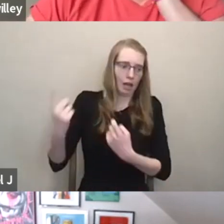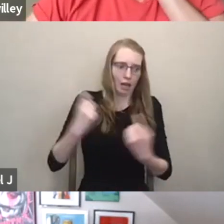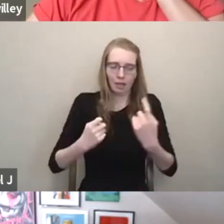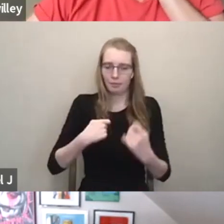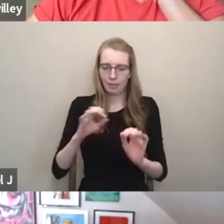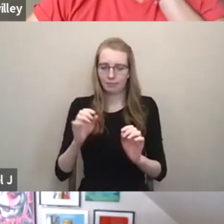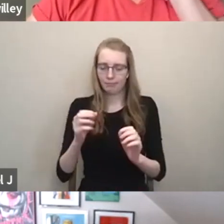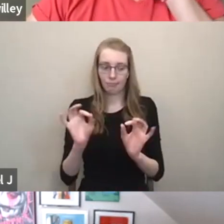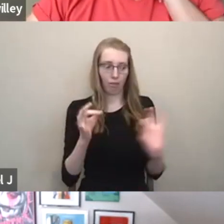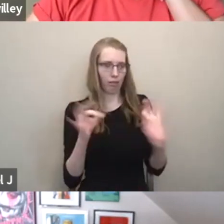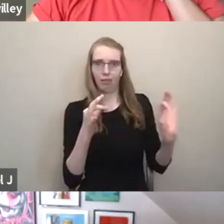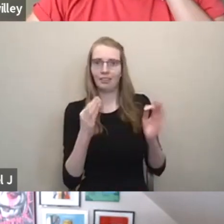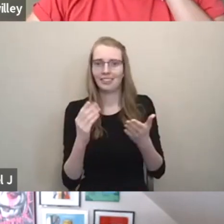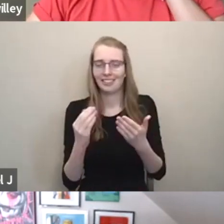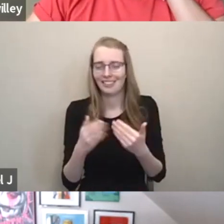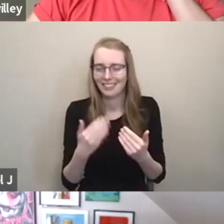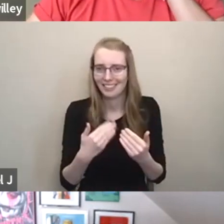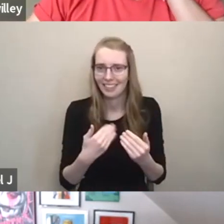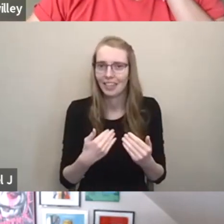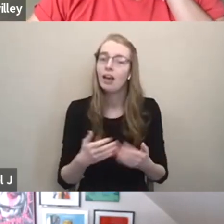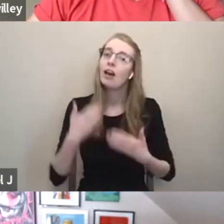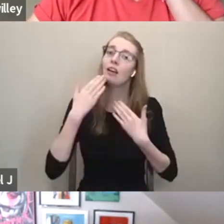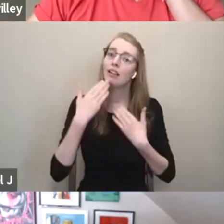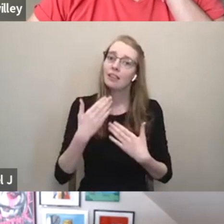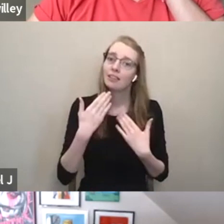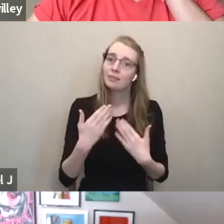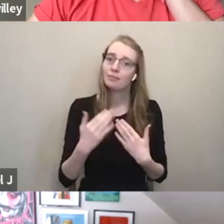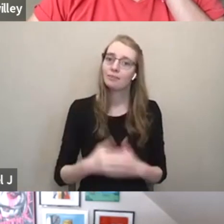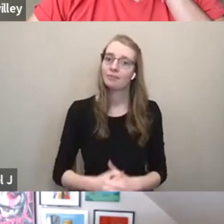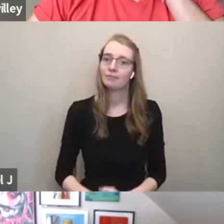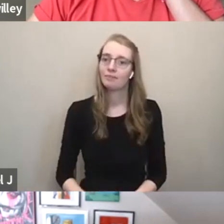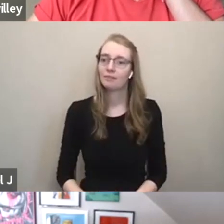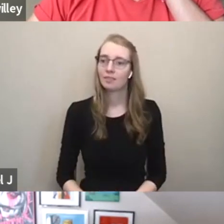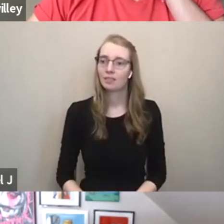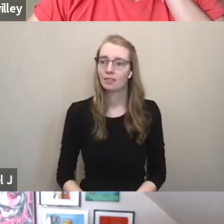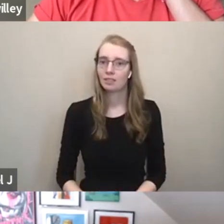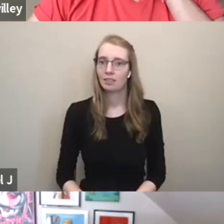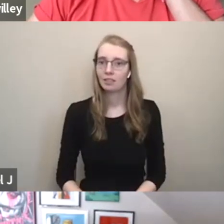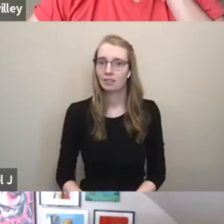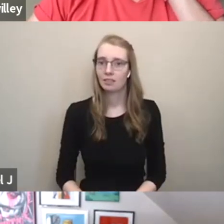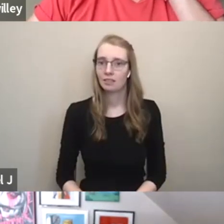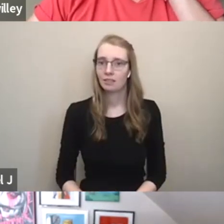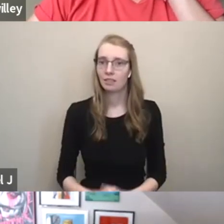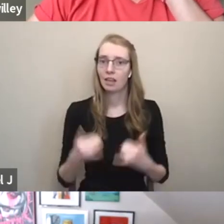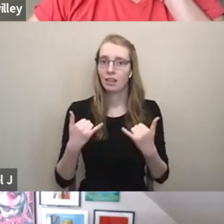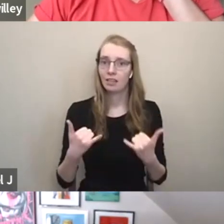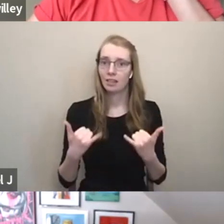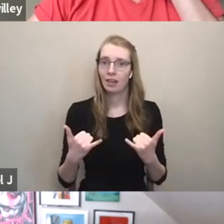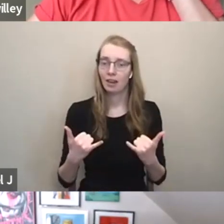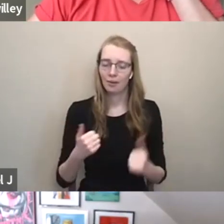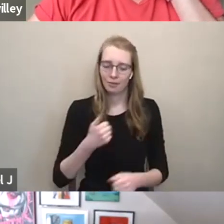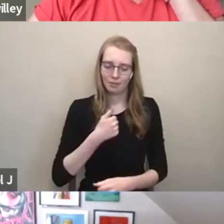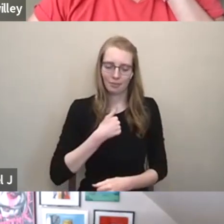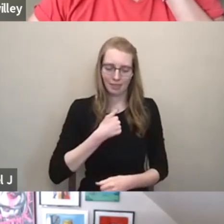So again, thank you. So I'm gonna now, as I self-appointed hosting this,